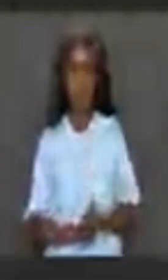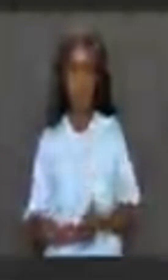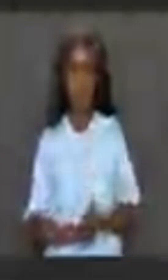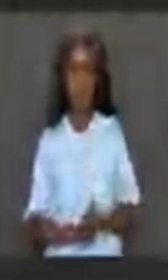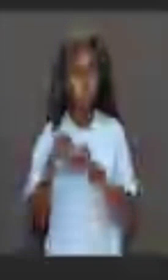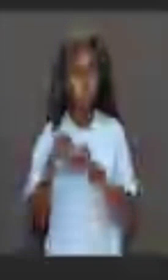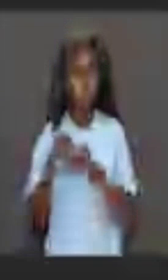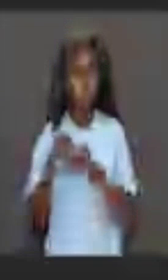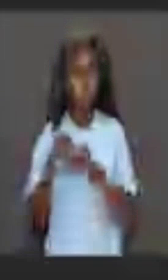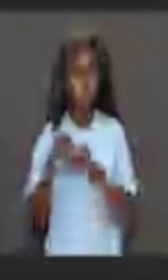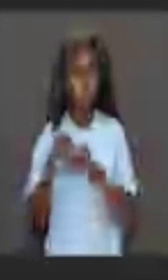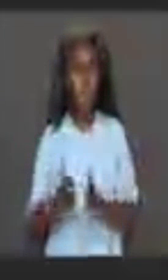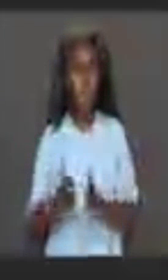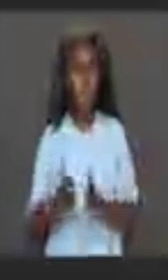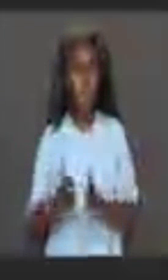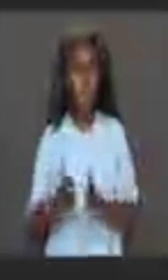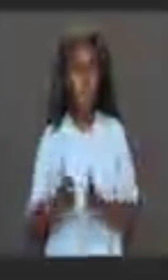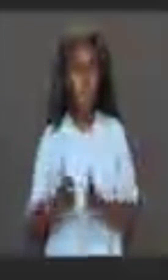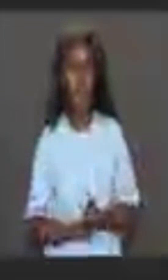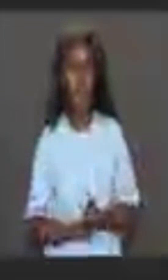Students, let's get ready.